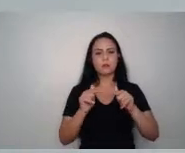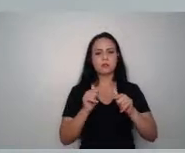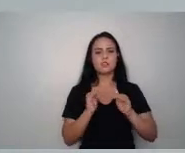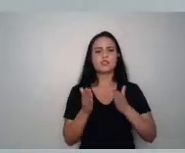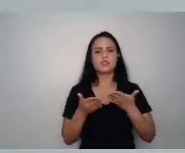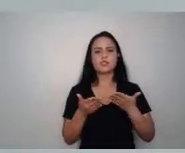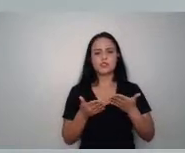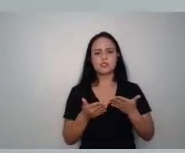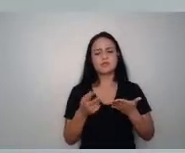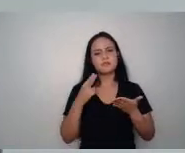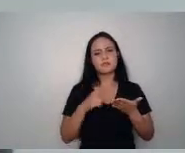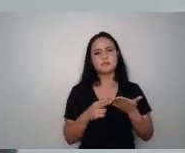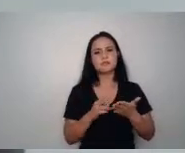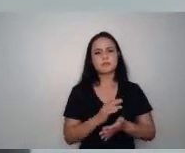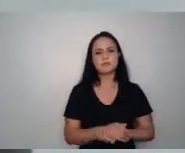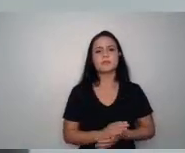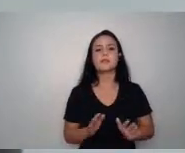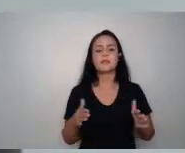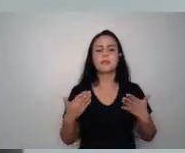what happened with the labor reform.